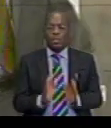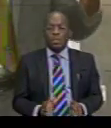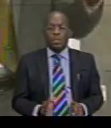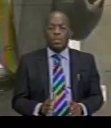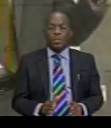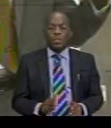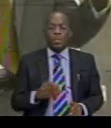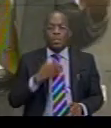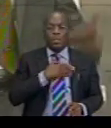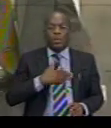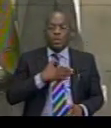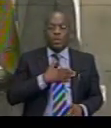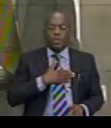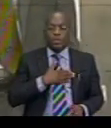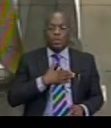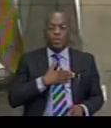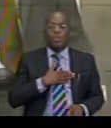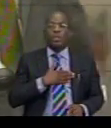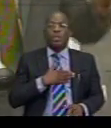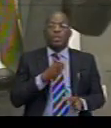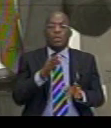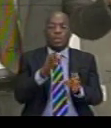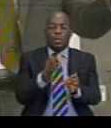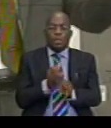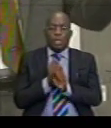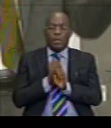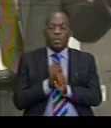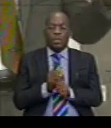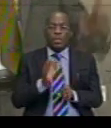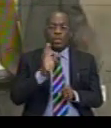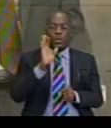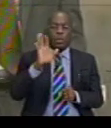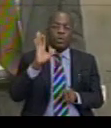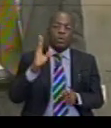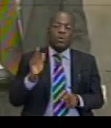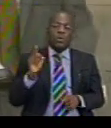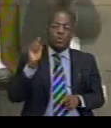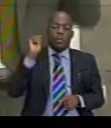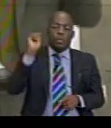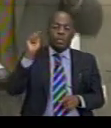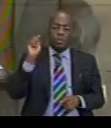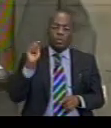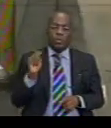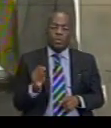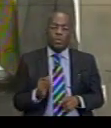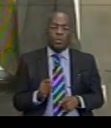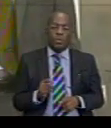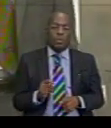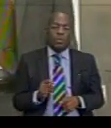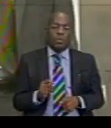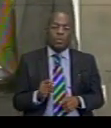please get your testimonies registered so that you'll be given the opportunity to come and